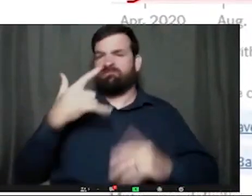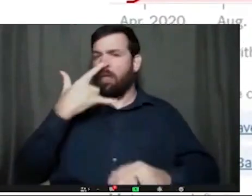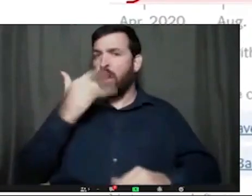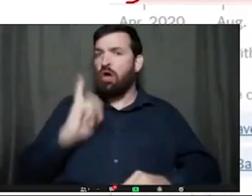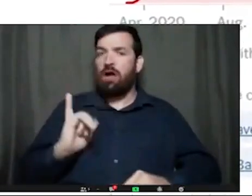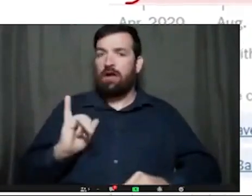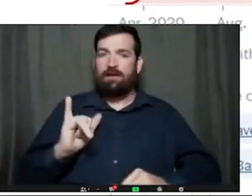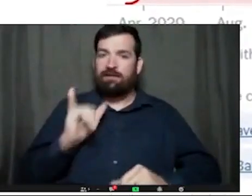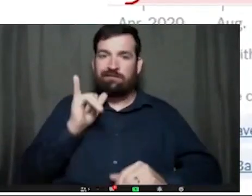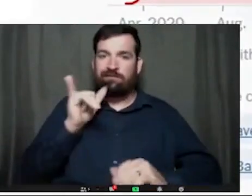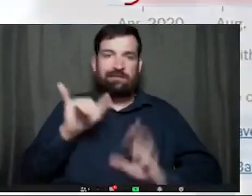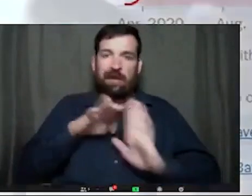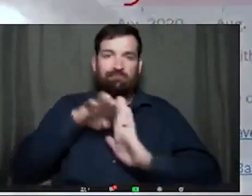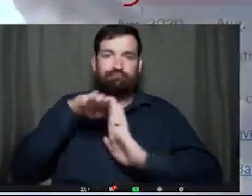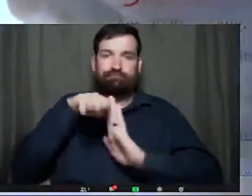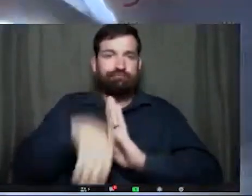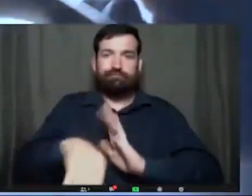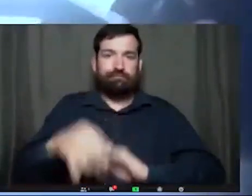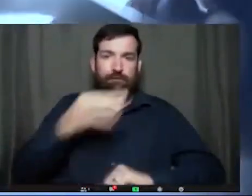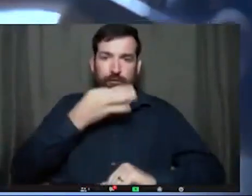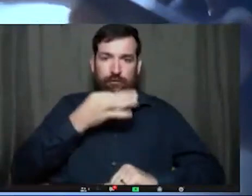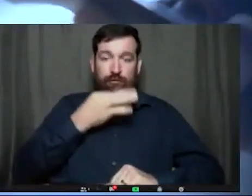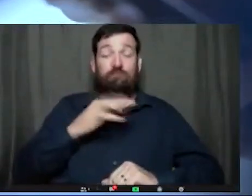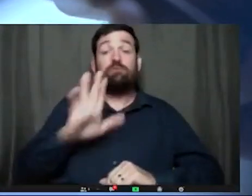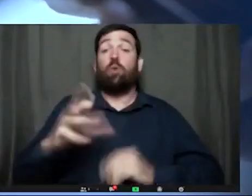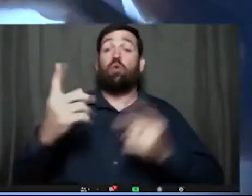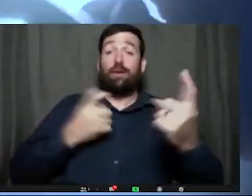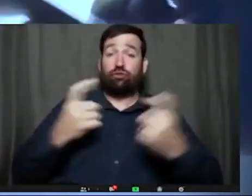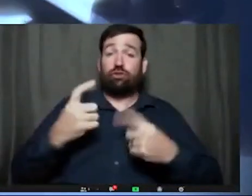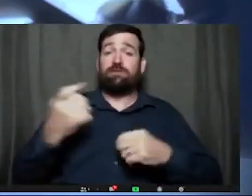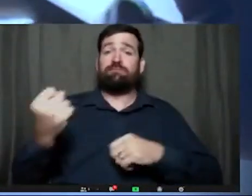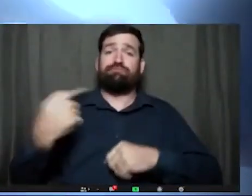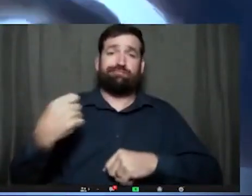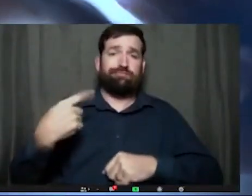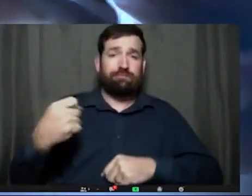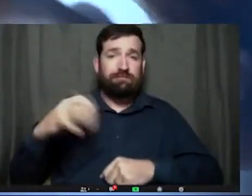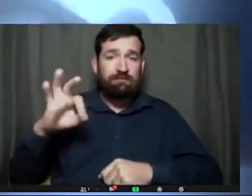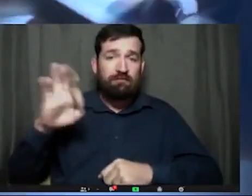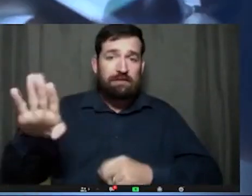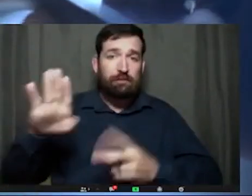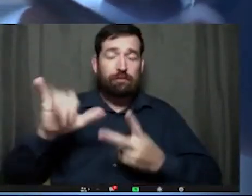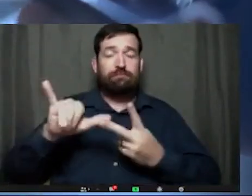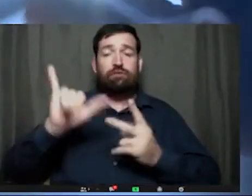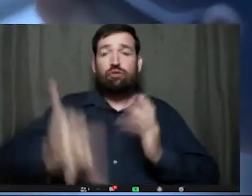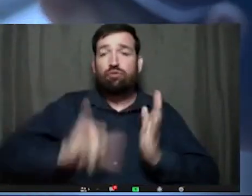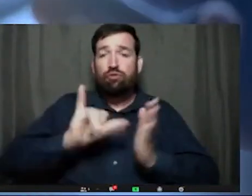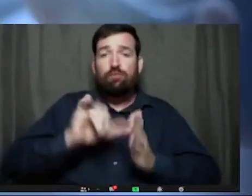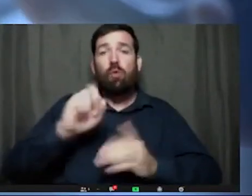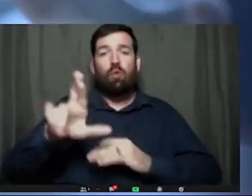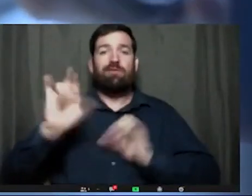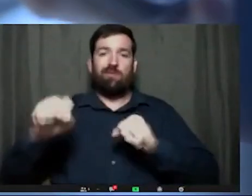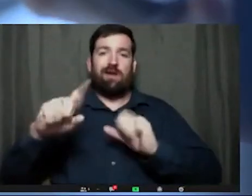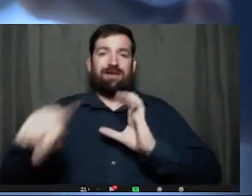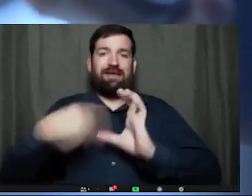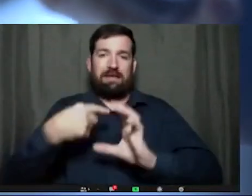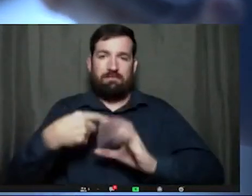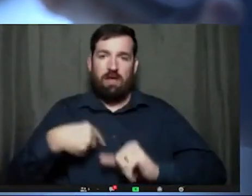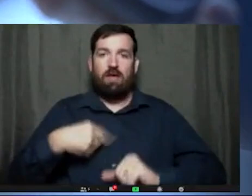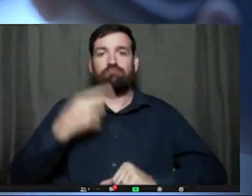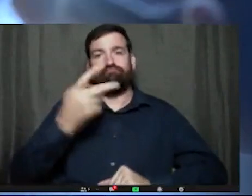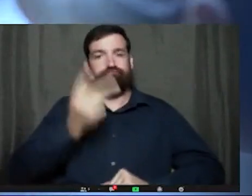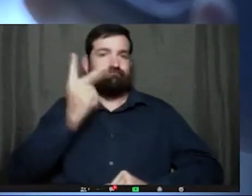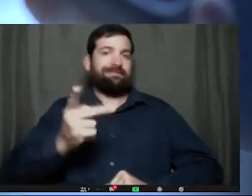anytime soon. So make sure you get your questions sent in to us on YouTube, Facebook, and you can email those to the Medical News Network. Find links right there on your